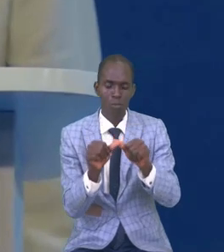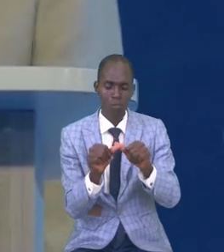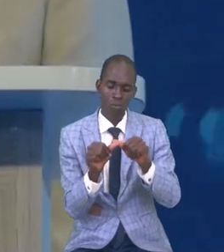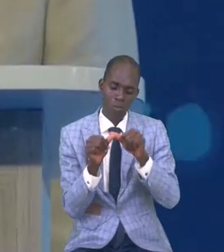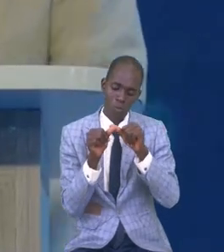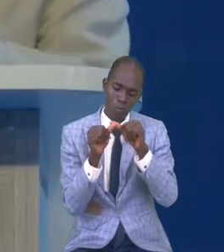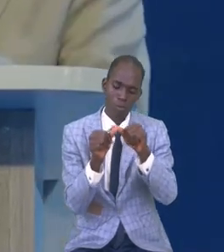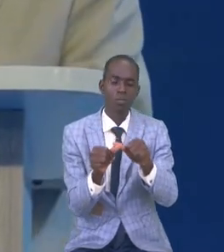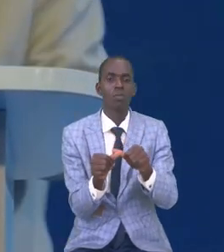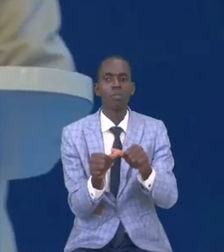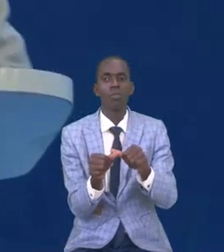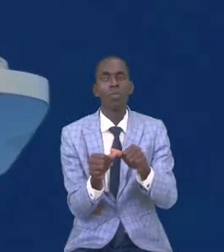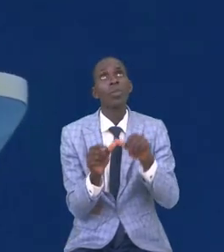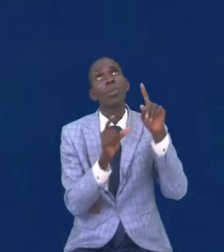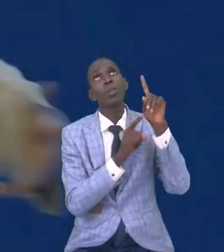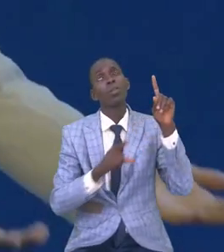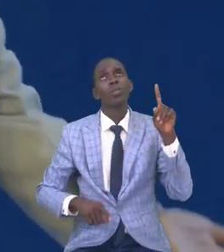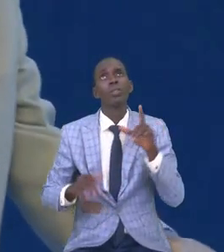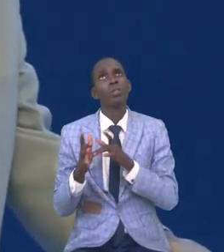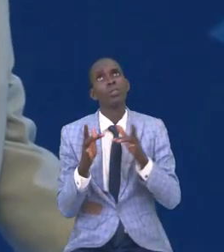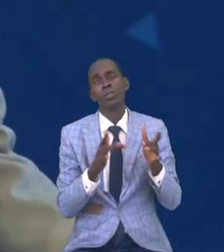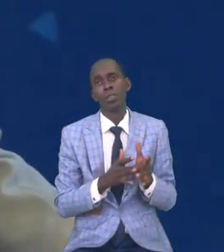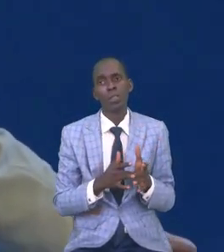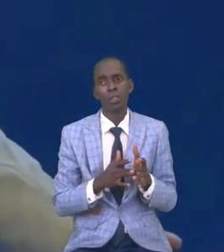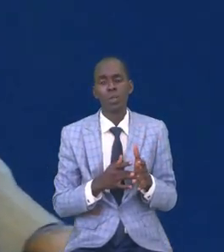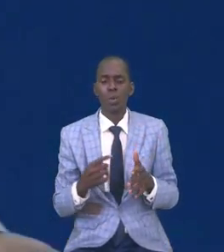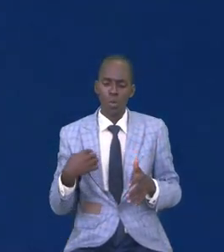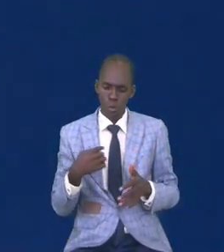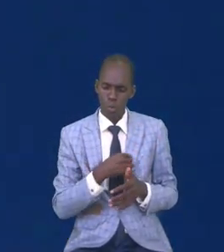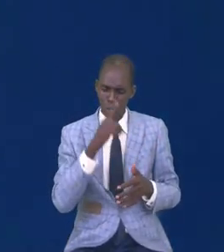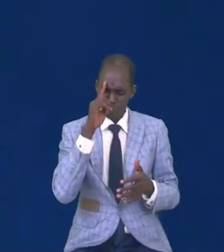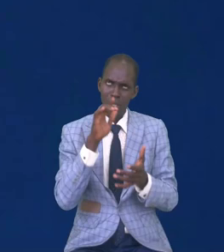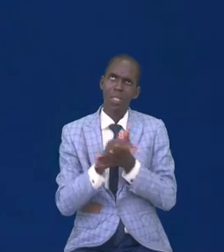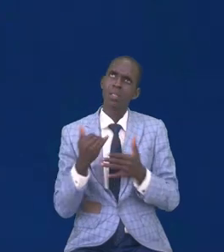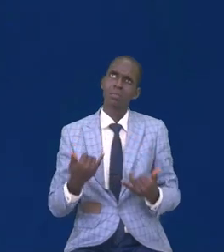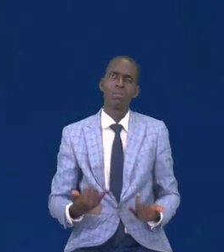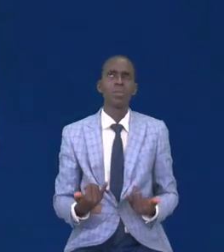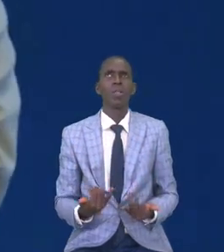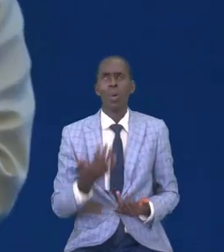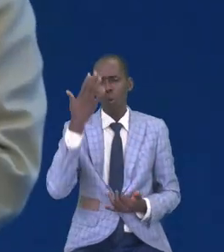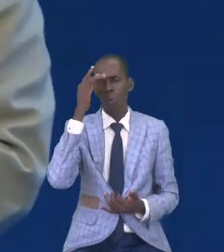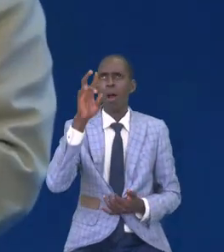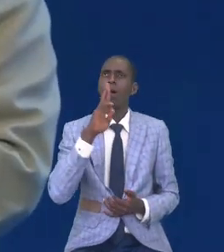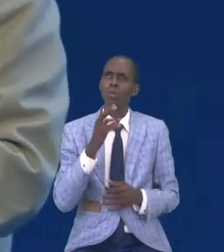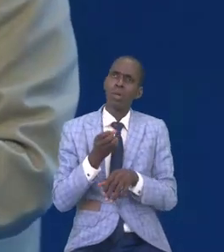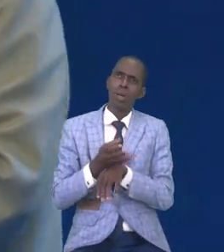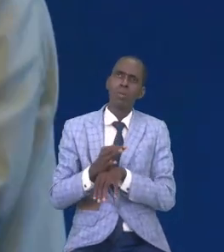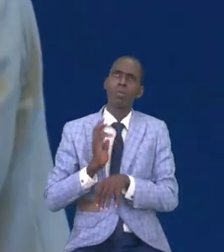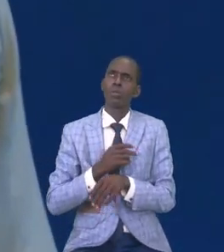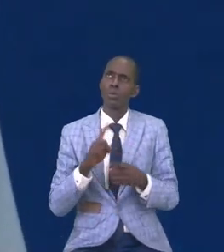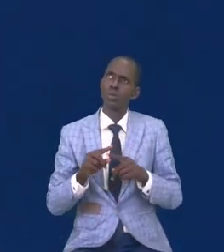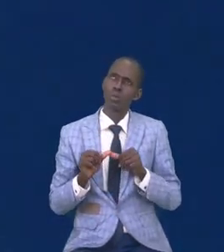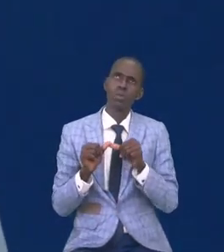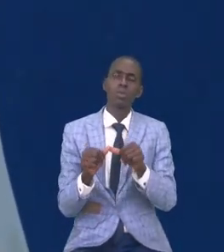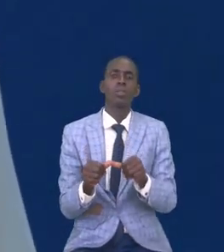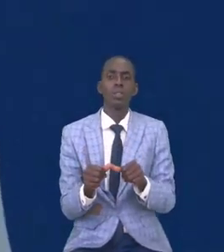continue, Lord Jesus, if believe now, why are you saying if ye continue?